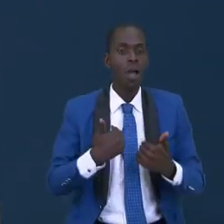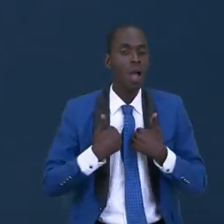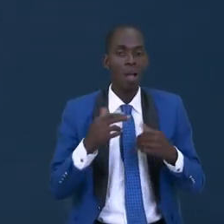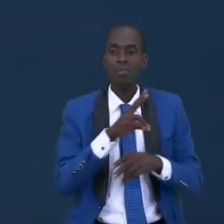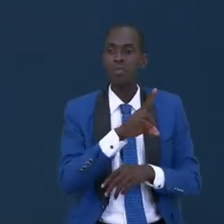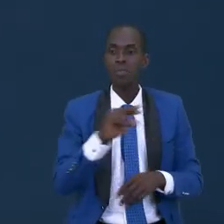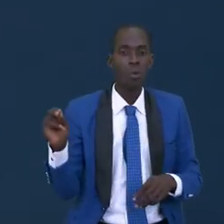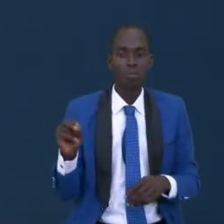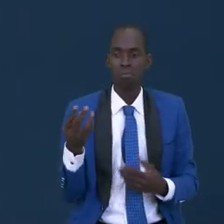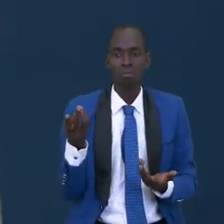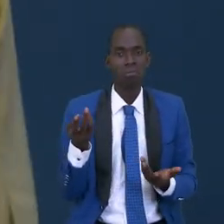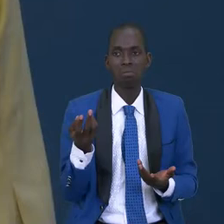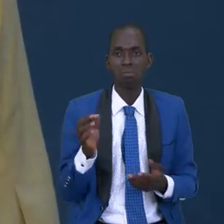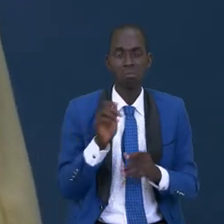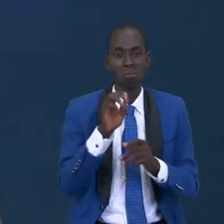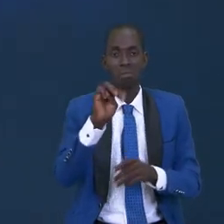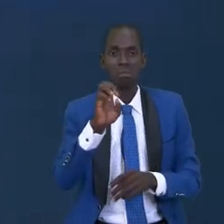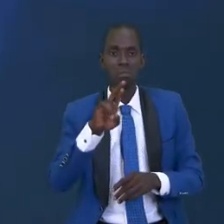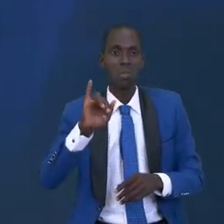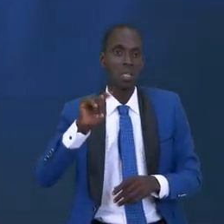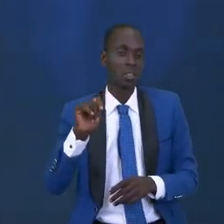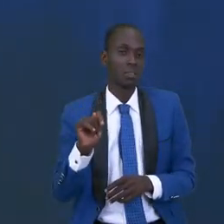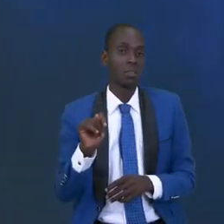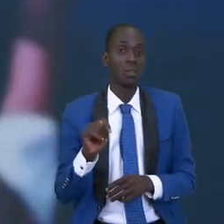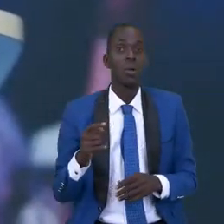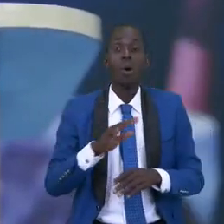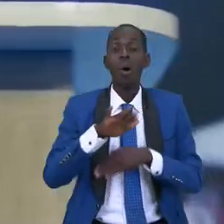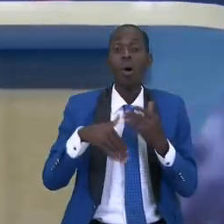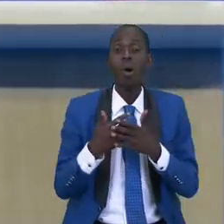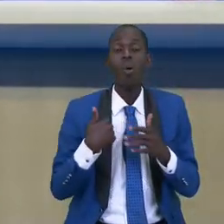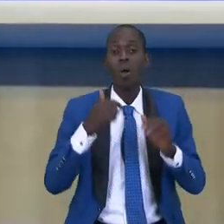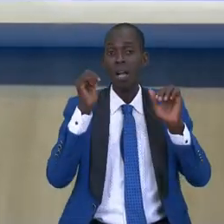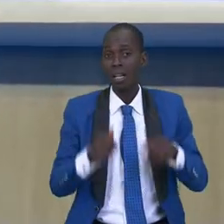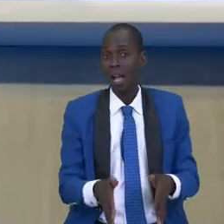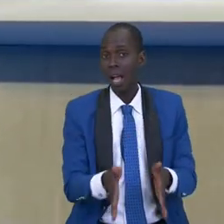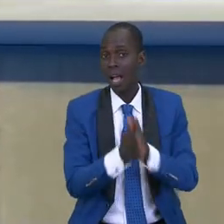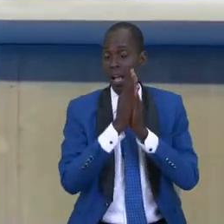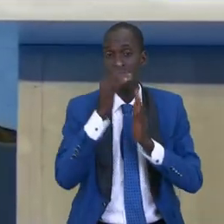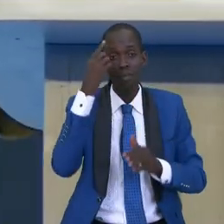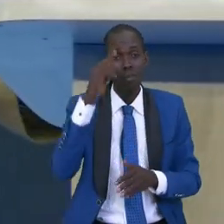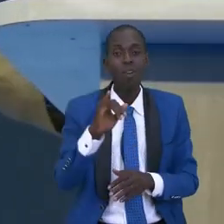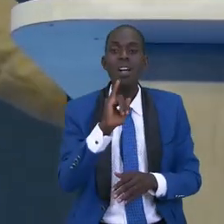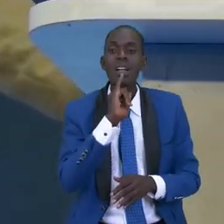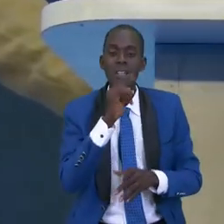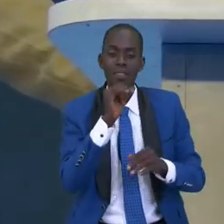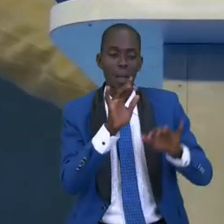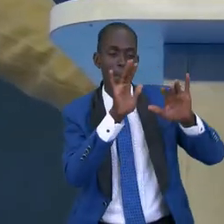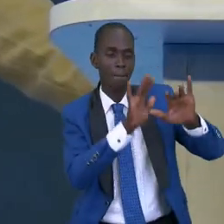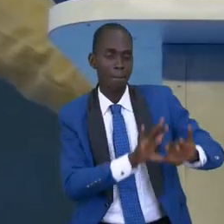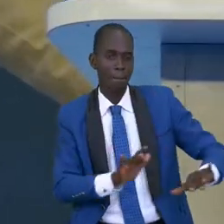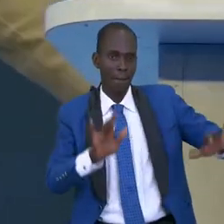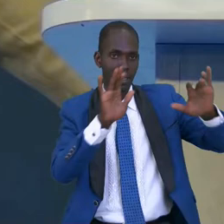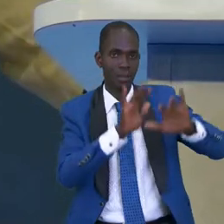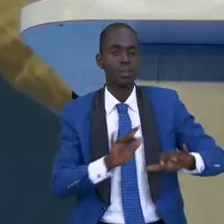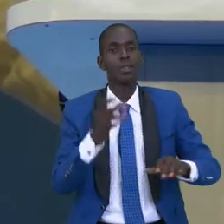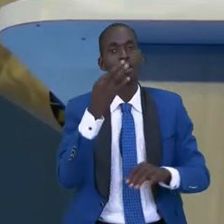marriage. All we can ask for is the mercy of God. And the man knew